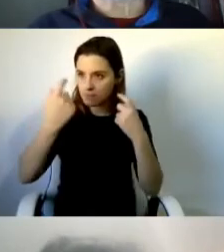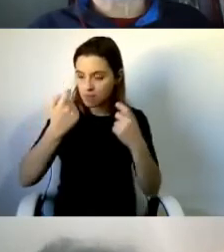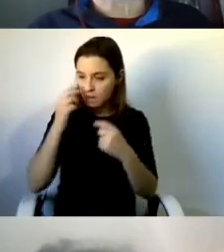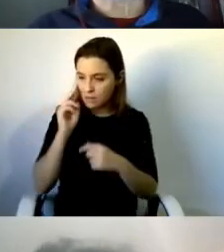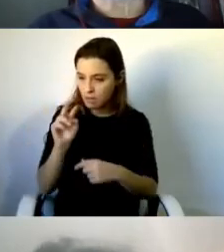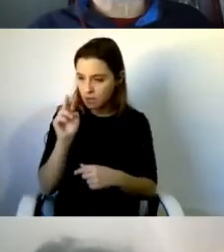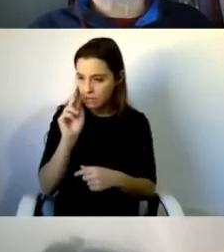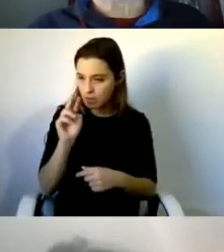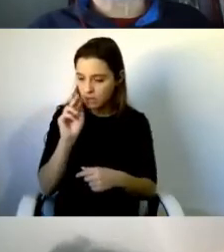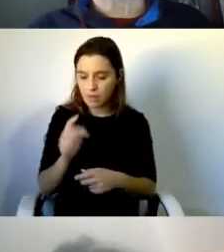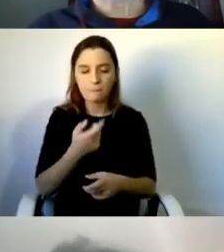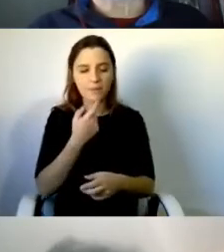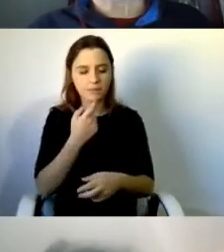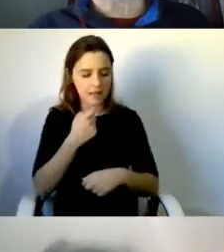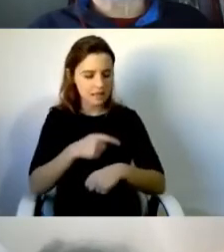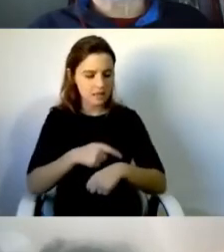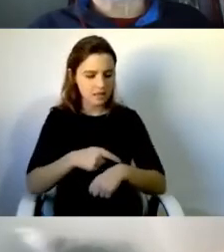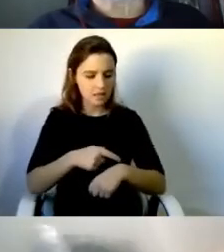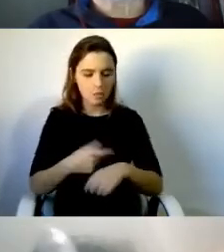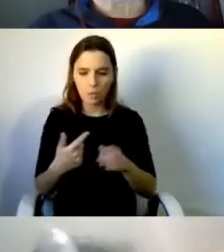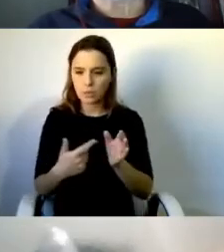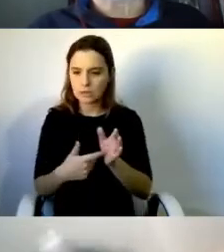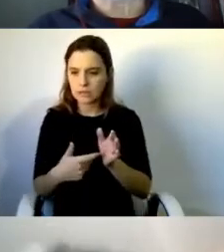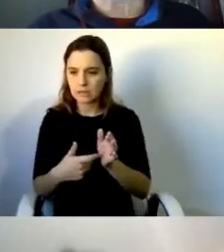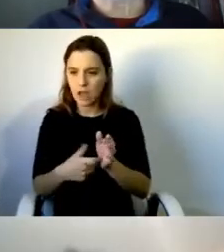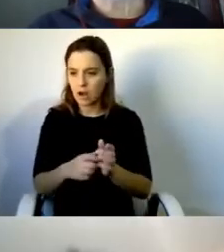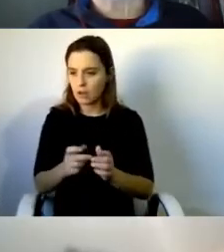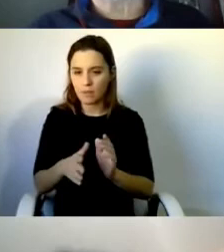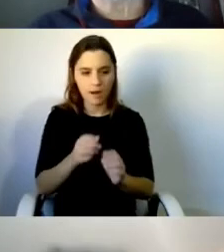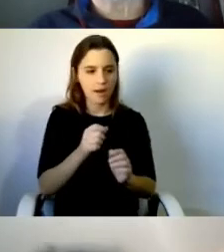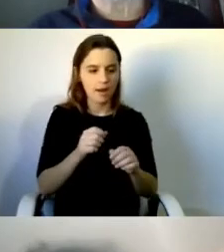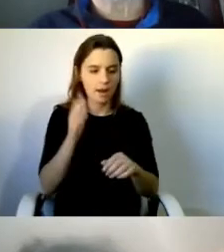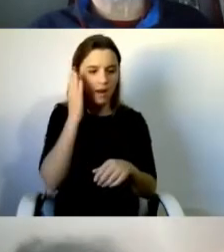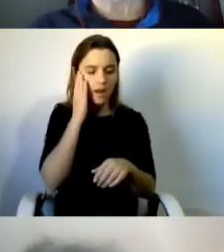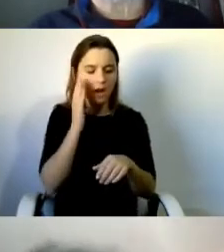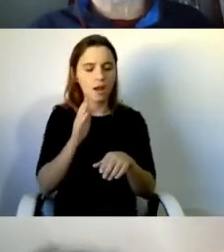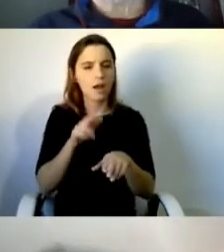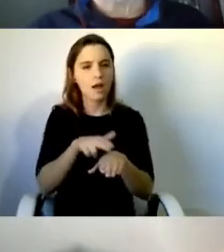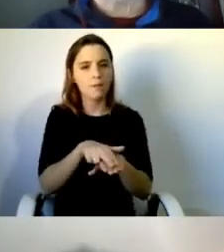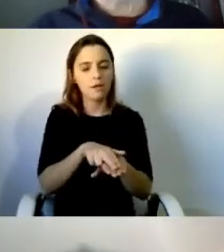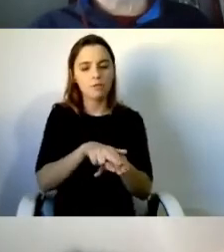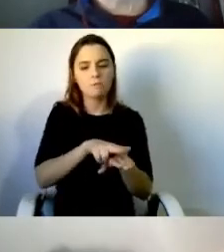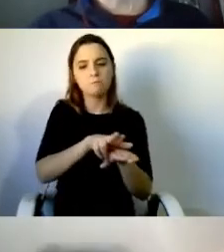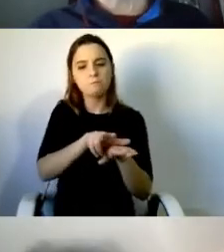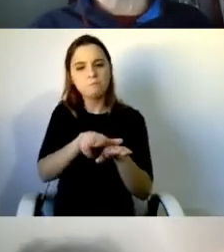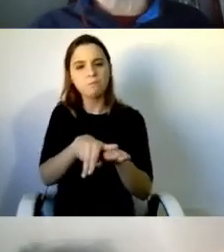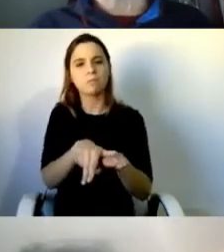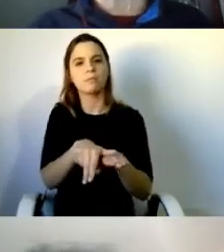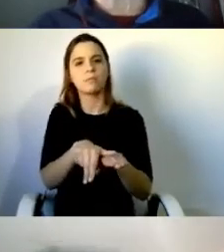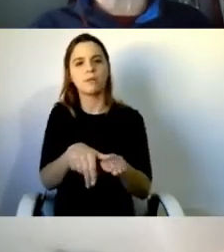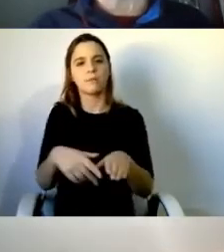need to get out of bed, to take a bus, to have